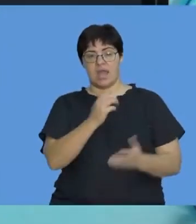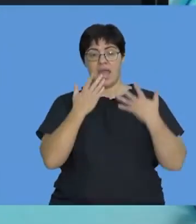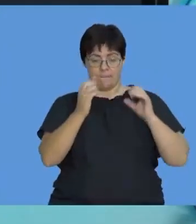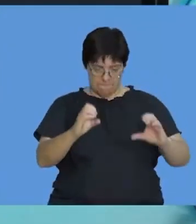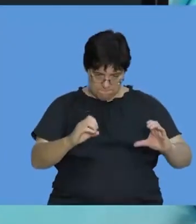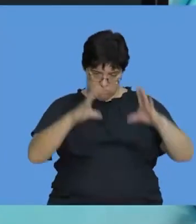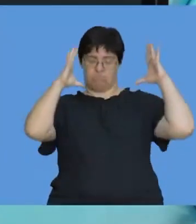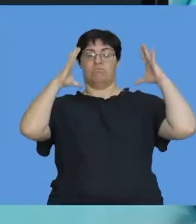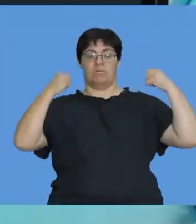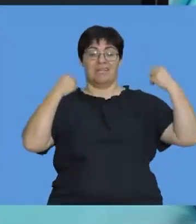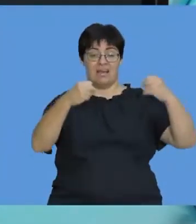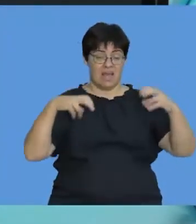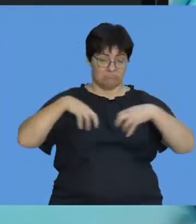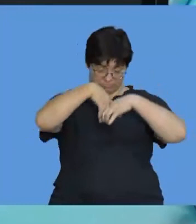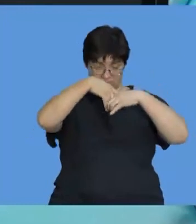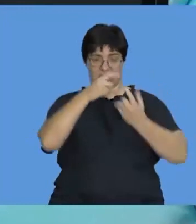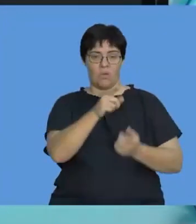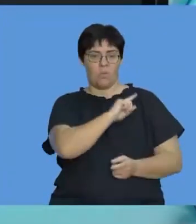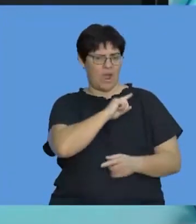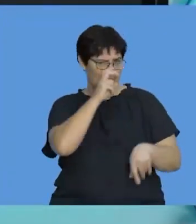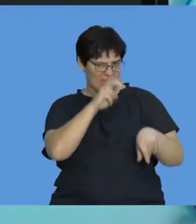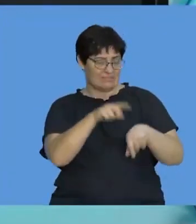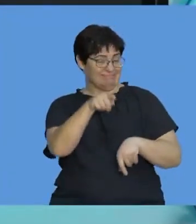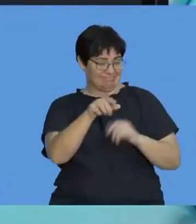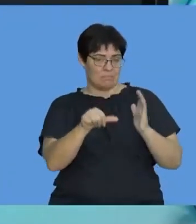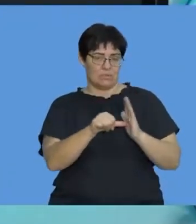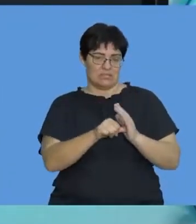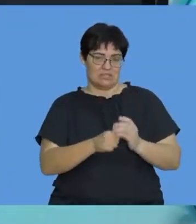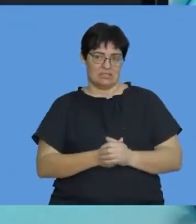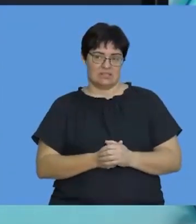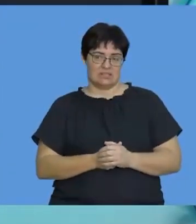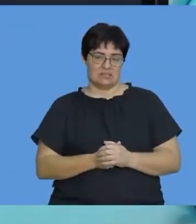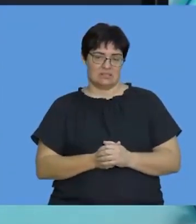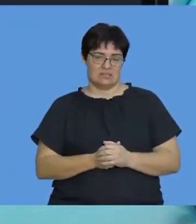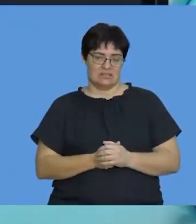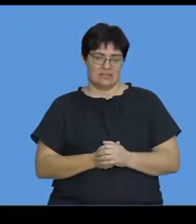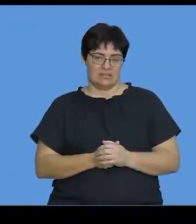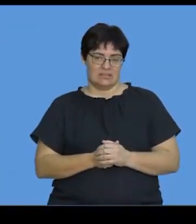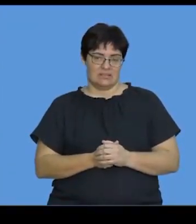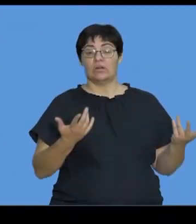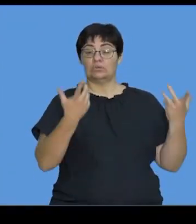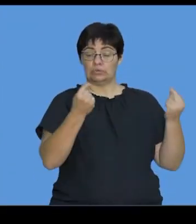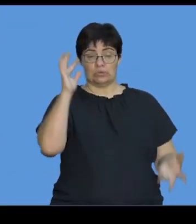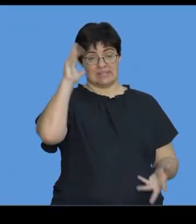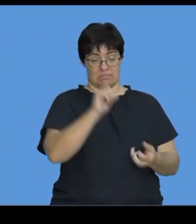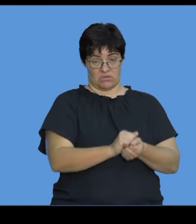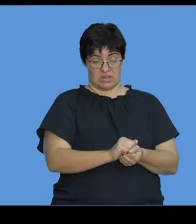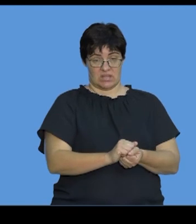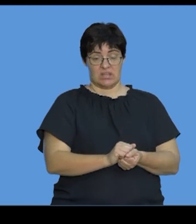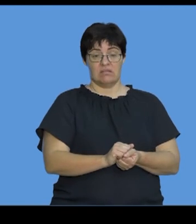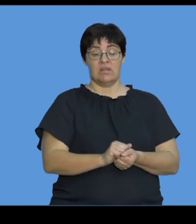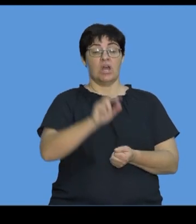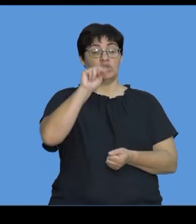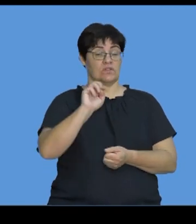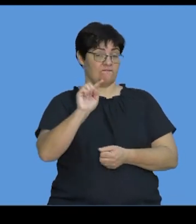we need airbags and all of those sort of things, okay? So let's